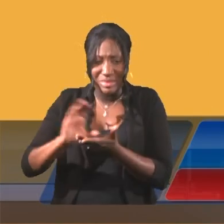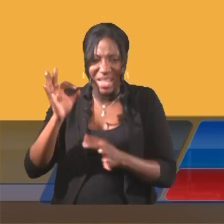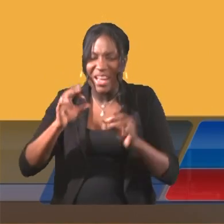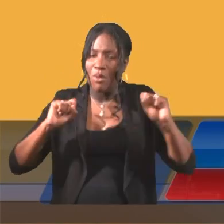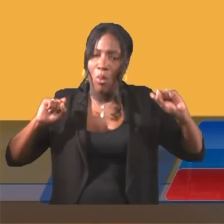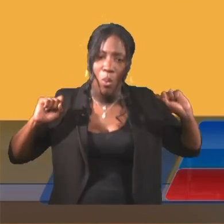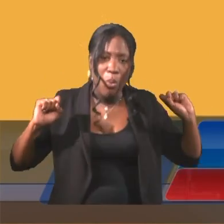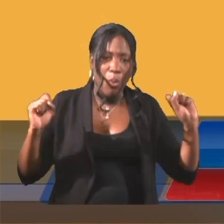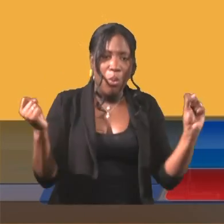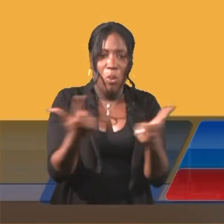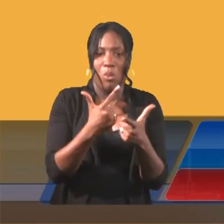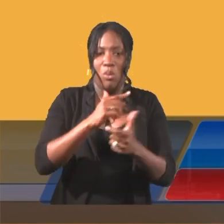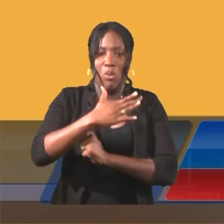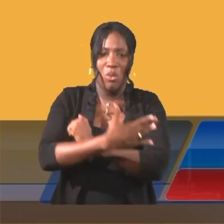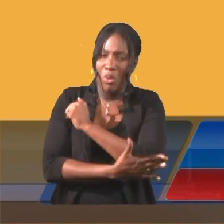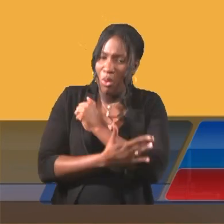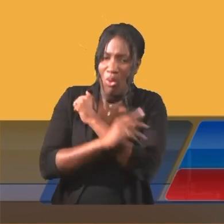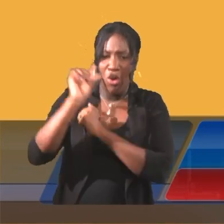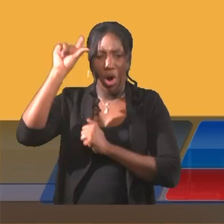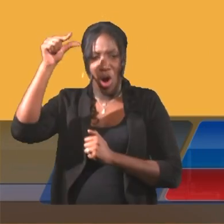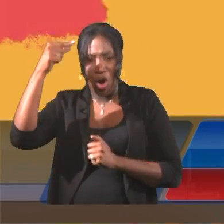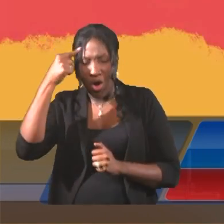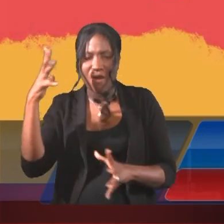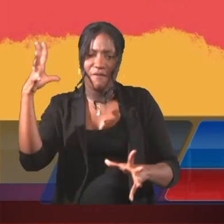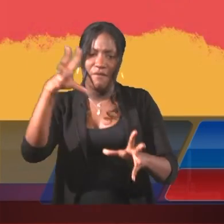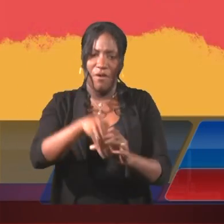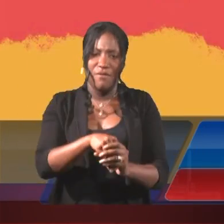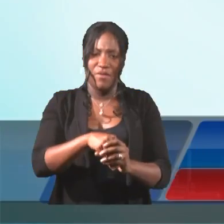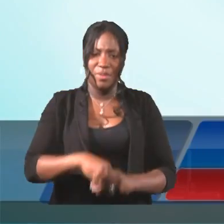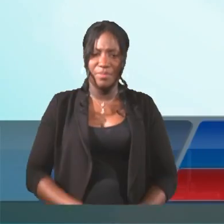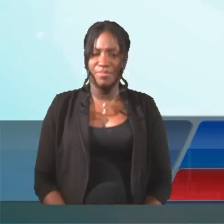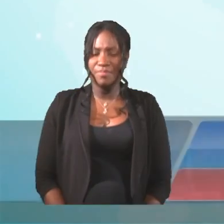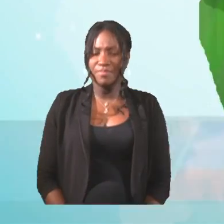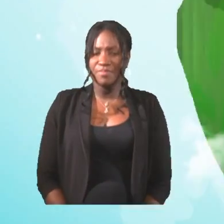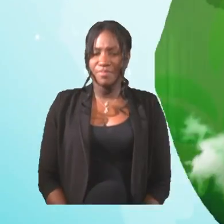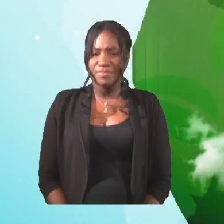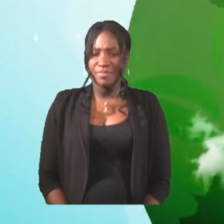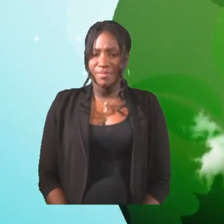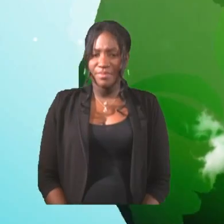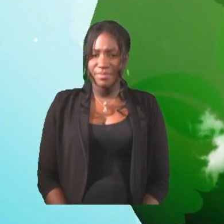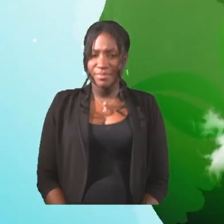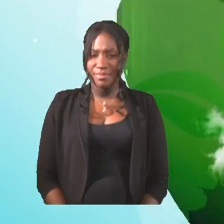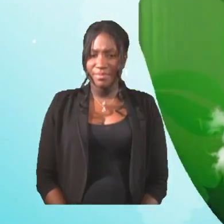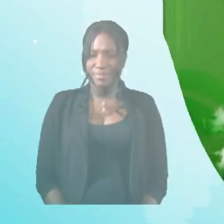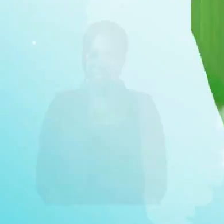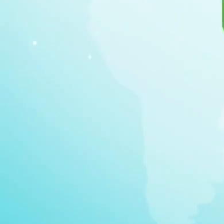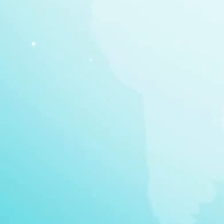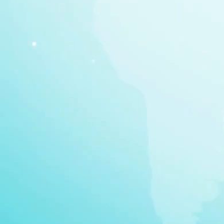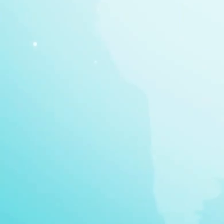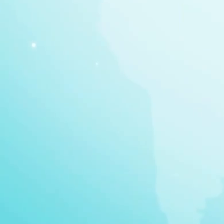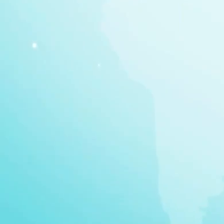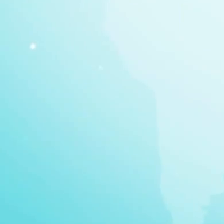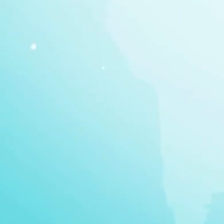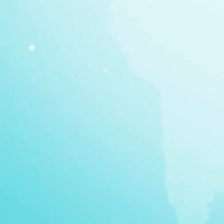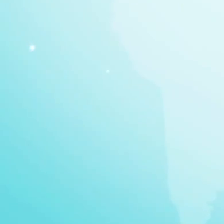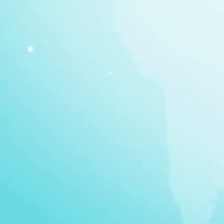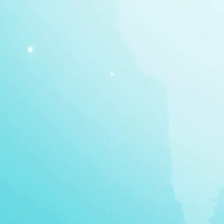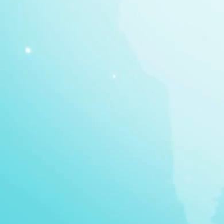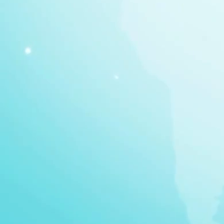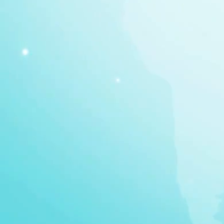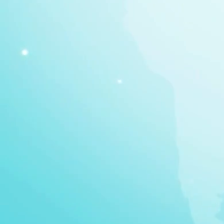from individuals to governments get involved. I am Stacey Ann Providence, keeping it green for TDT